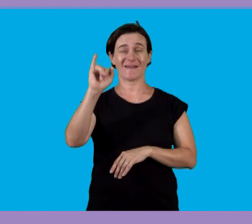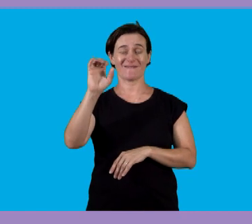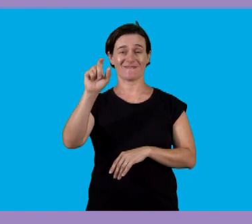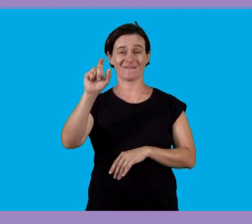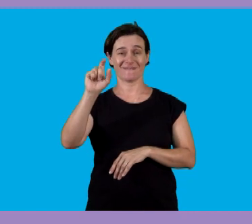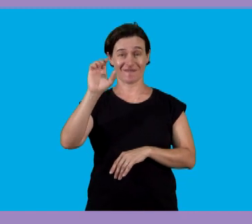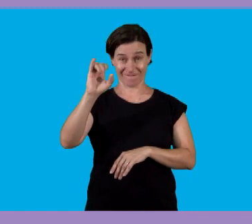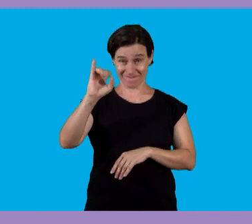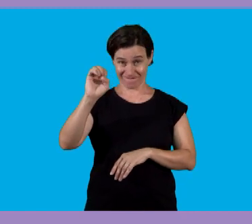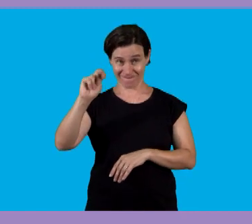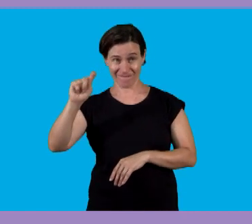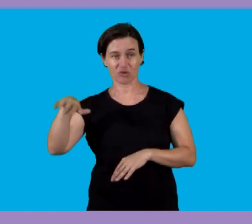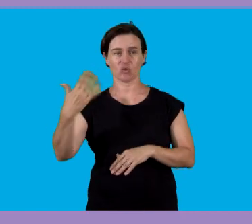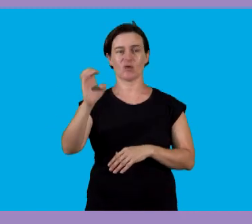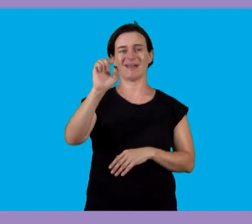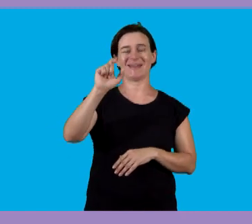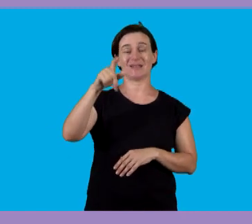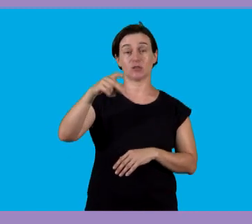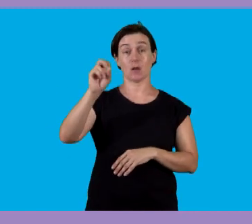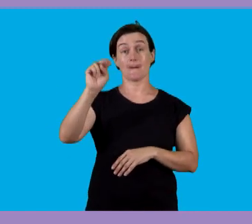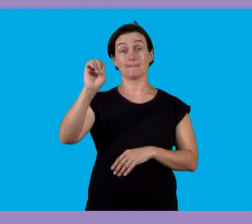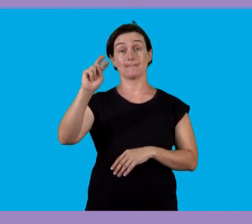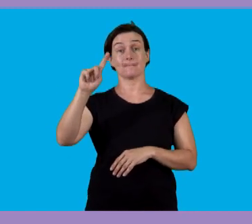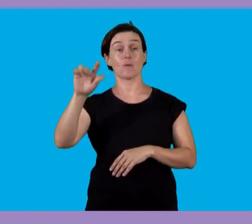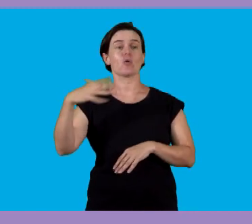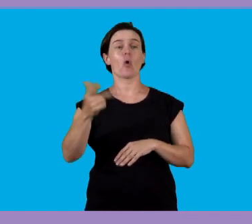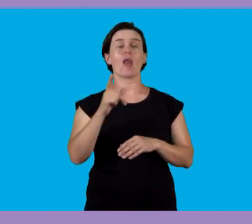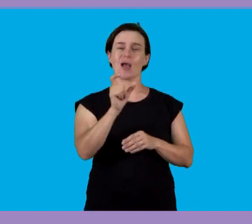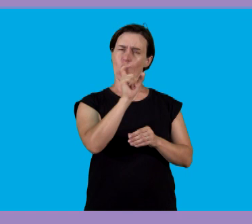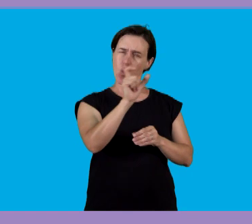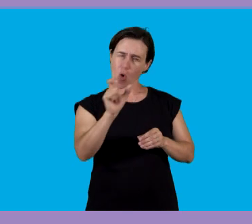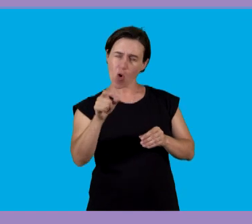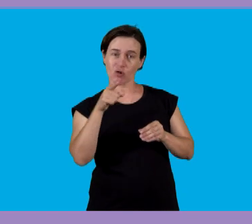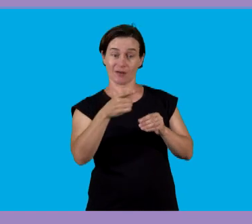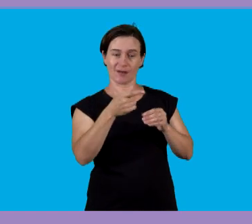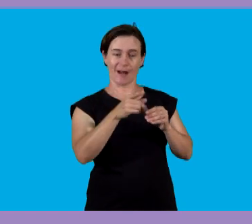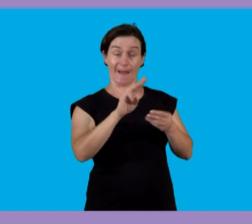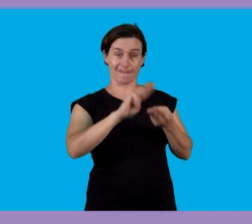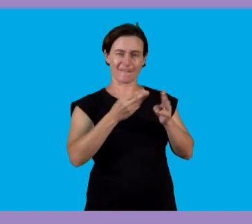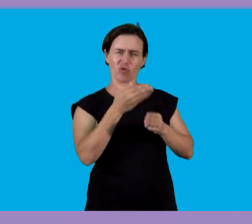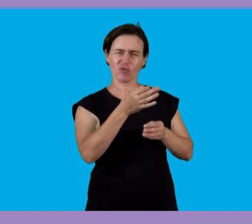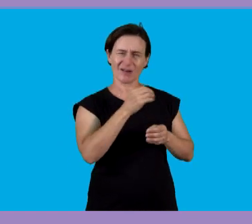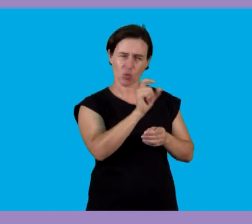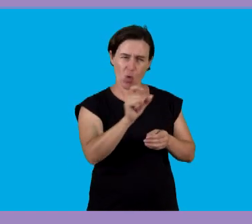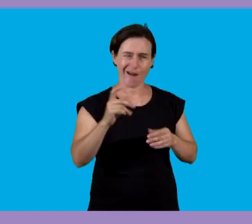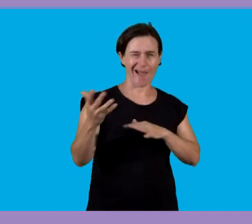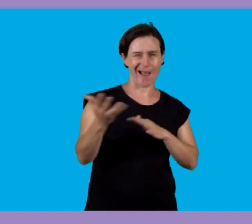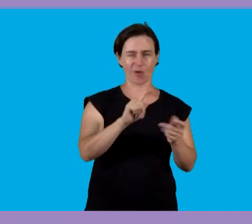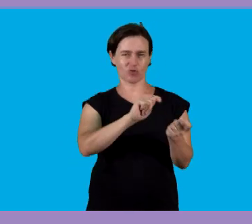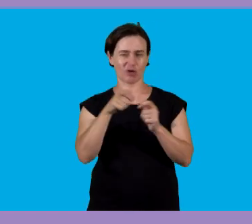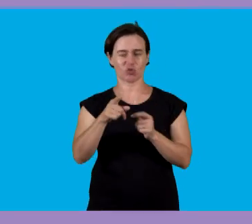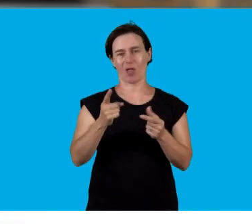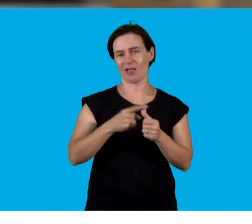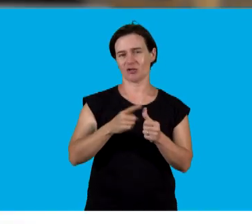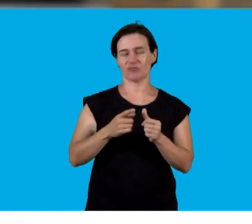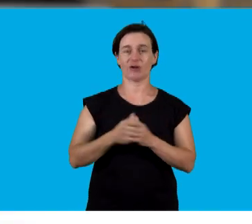and also word sums that are transferred to algebraic expressions. Then our second concept, we are going to